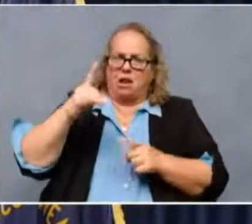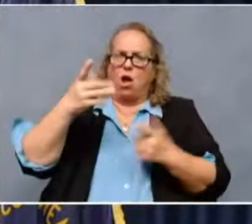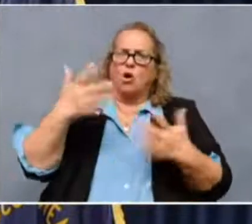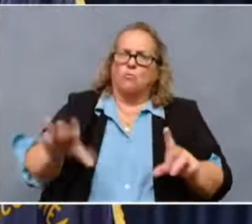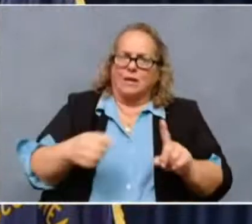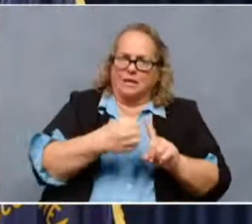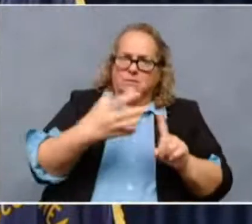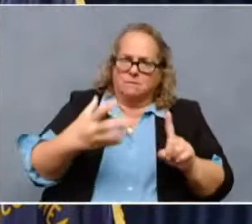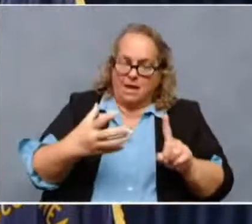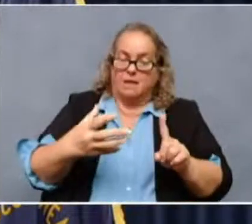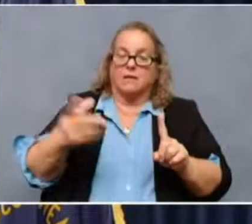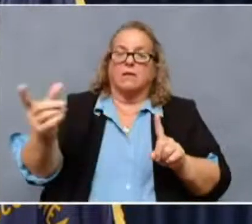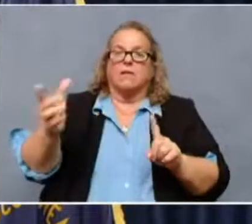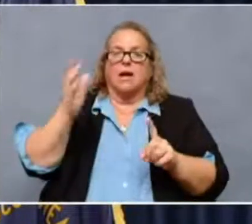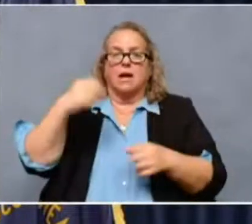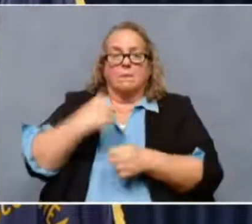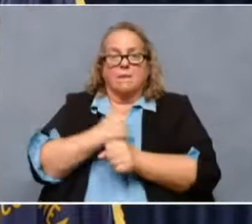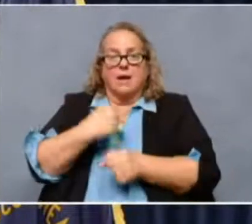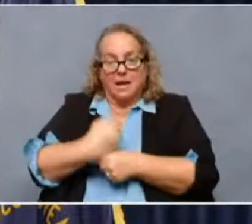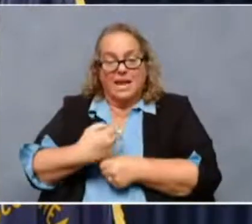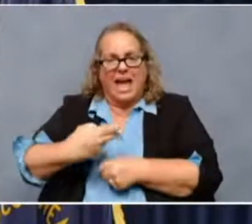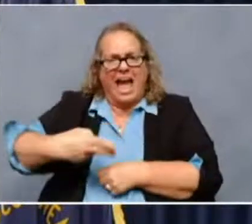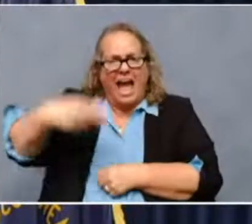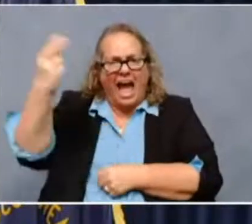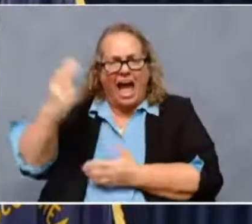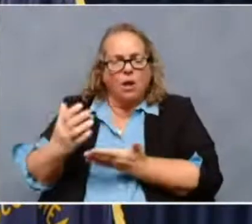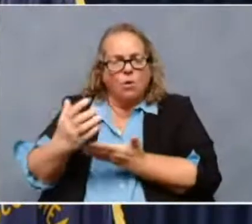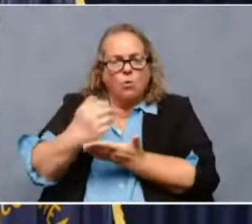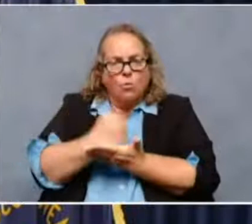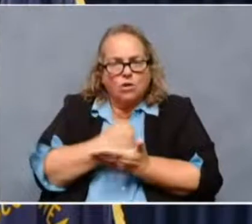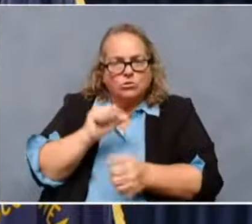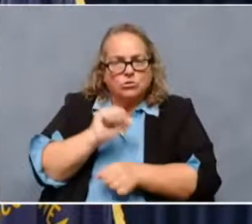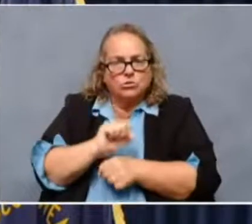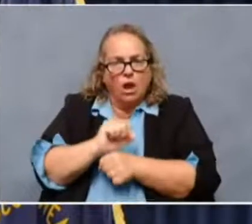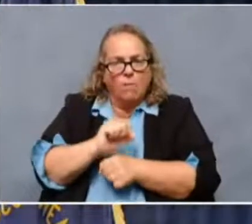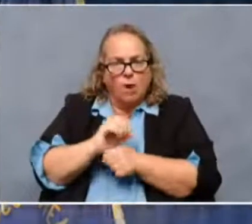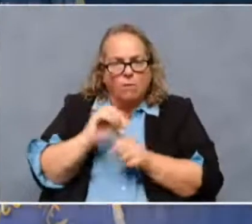create high-wage job opportunities for our workforce. They're going to create